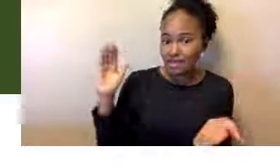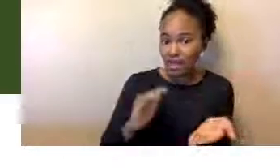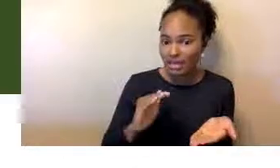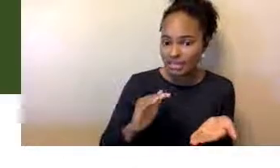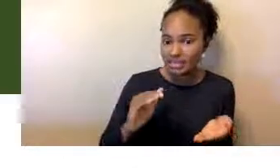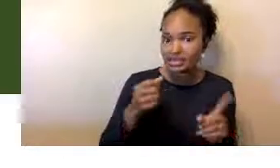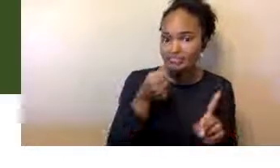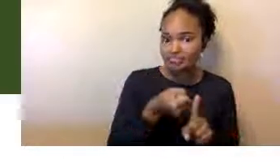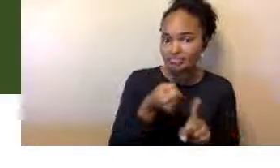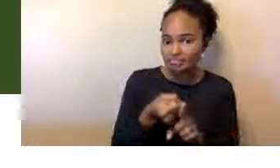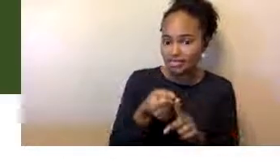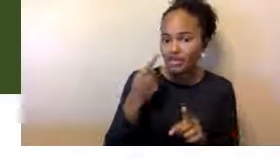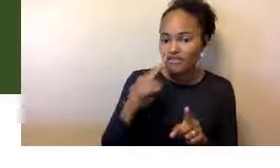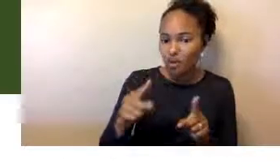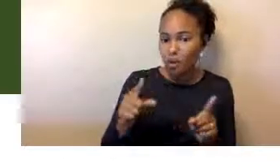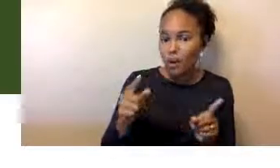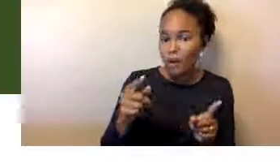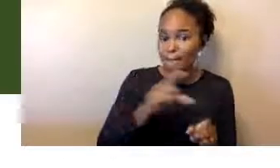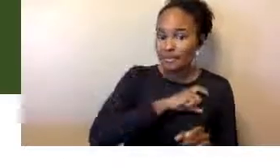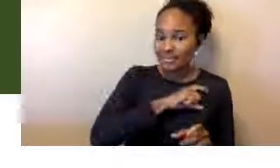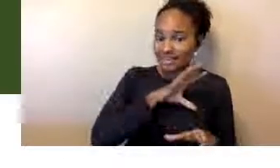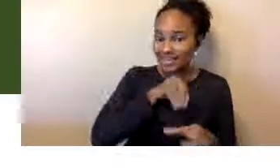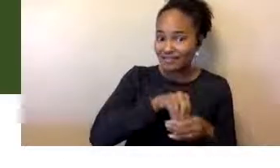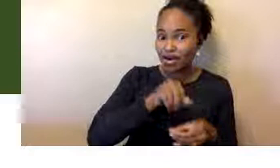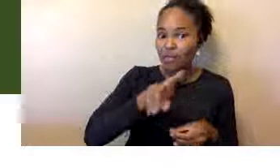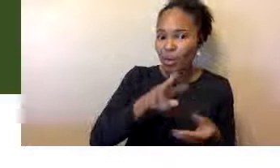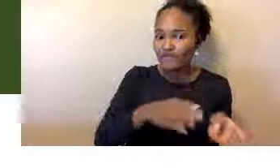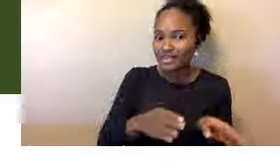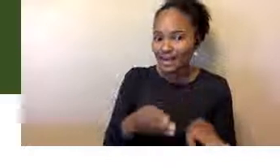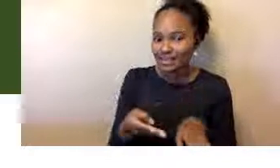of police involvement or fatalities?